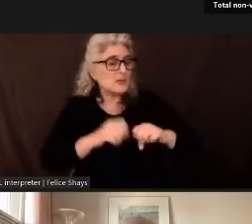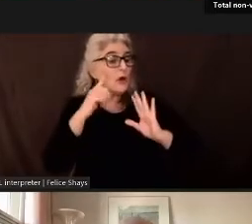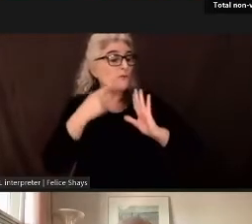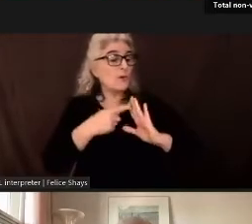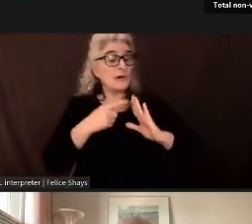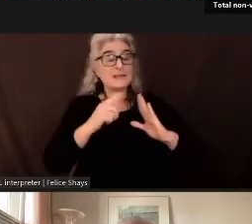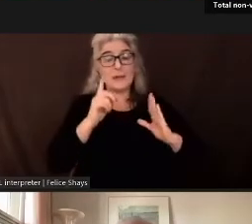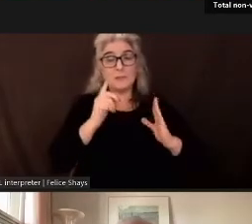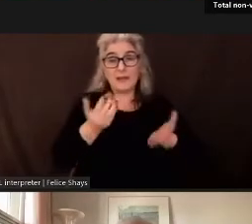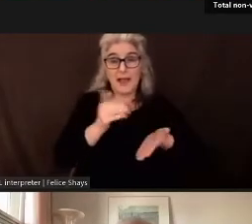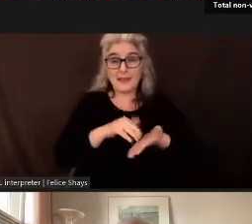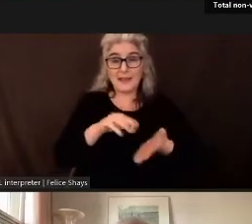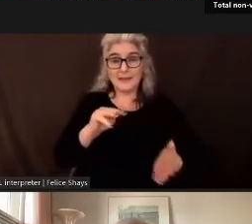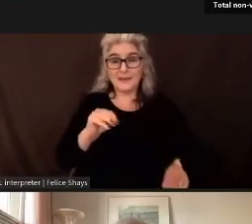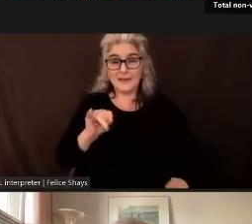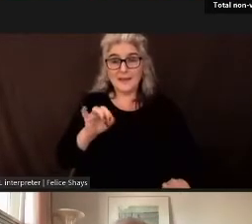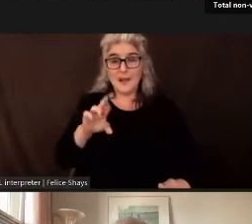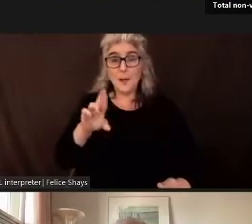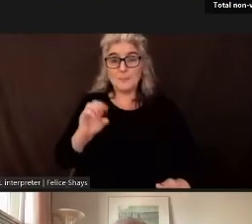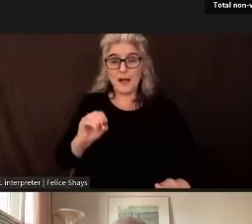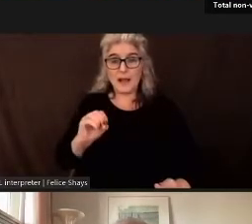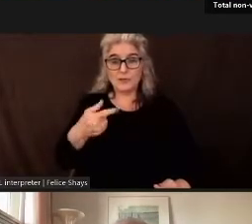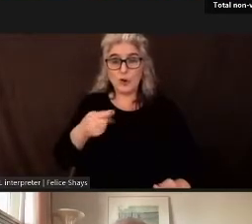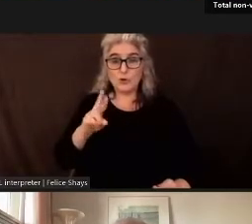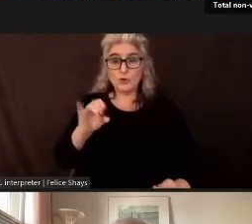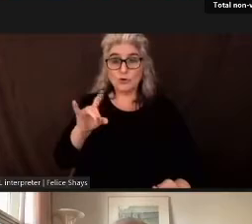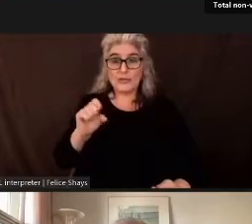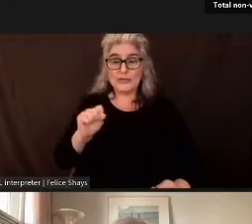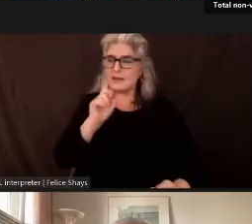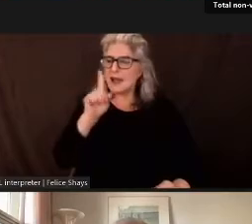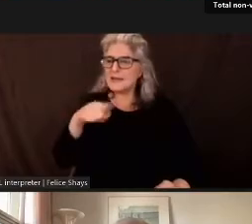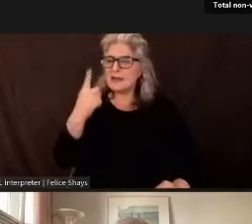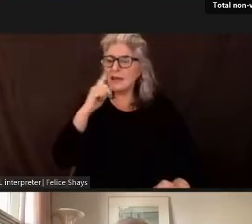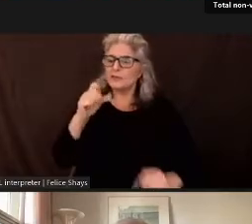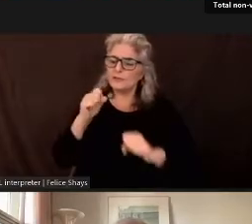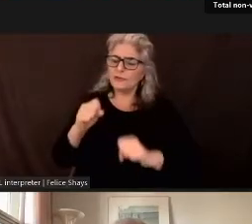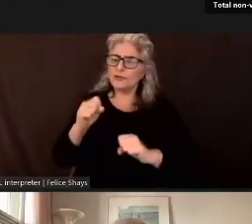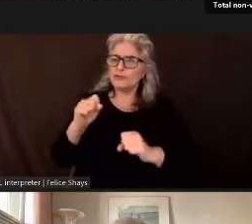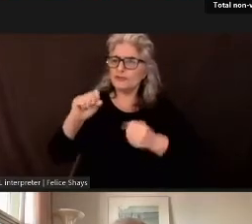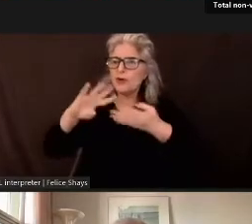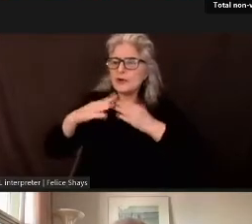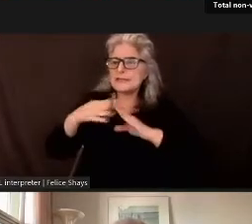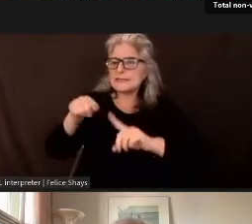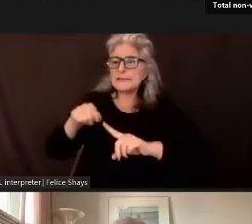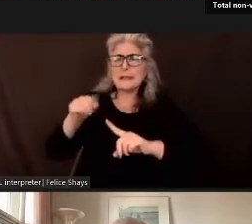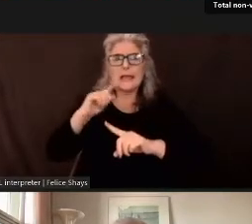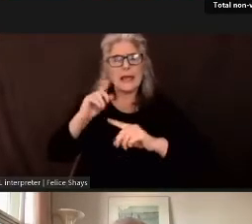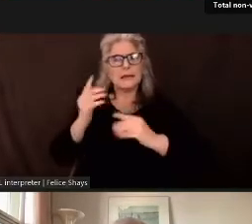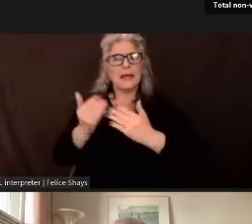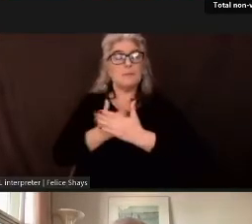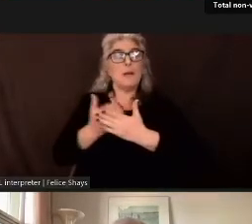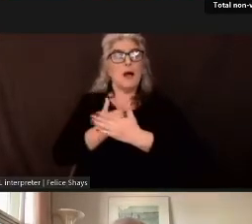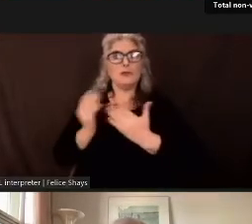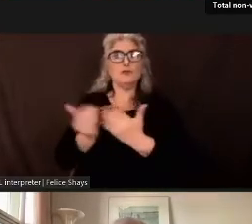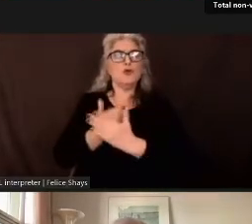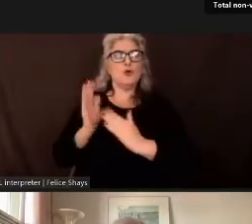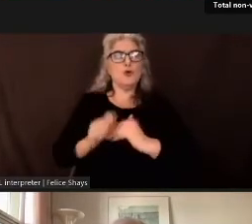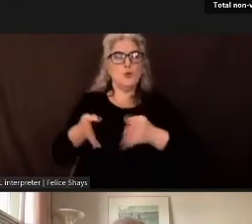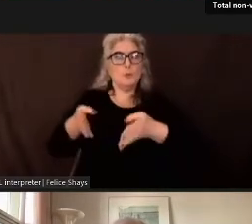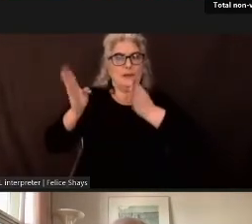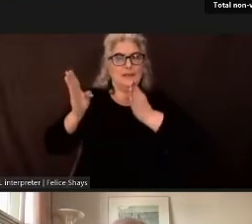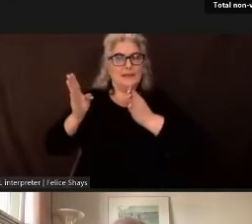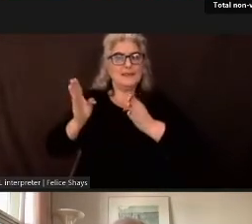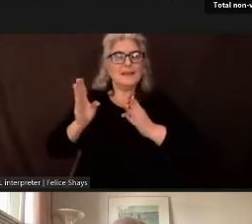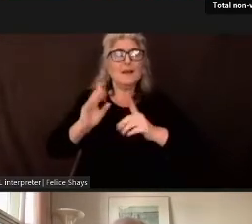with very urban and kind of like modern buildings, but kind of like energy access for all, right?